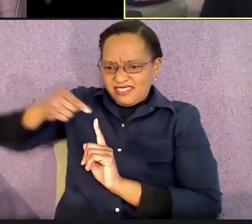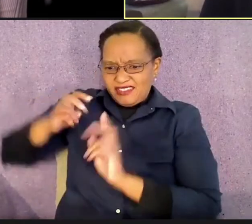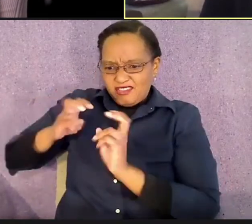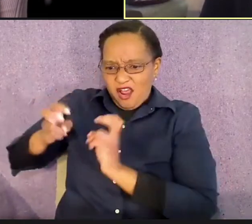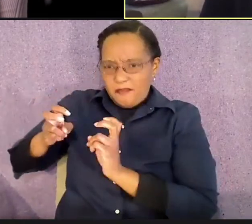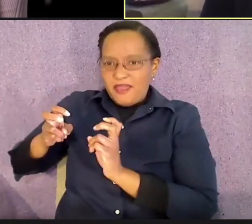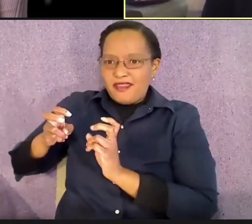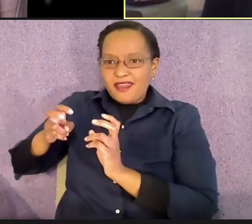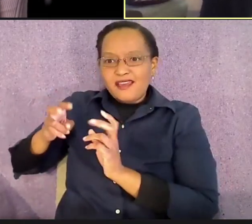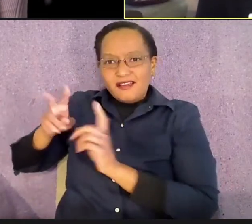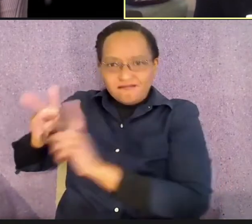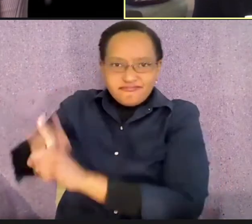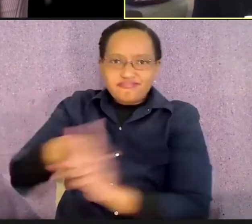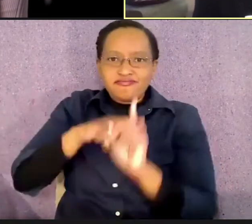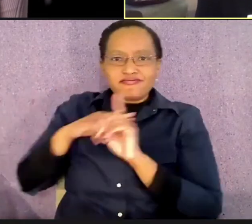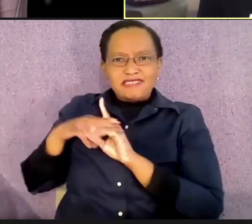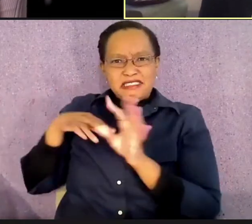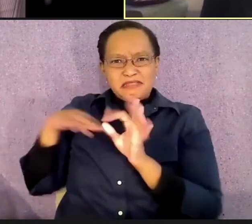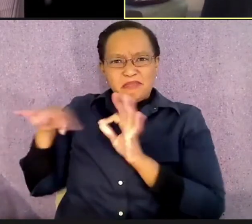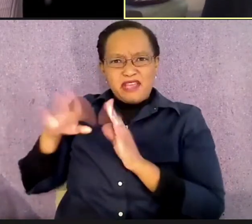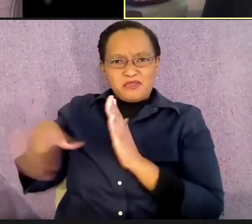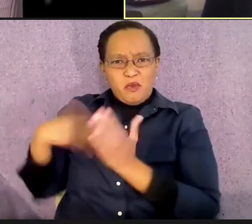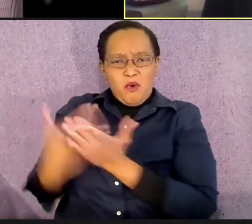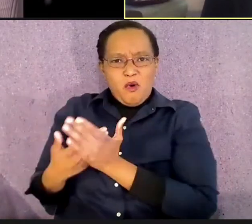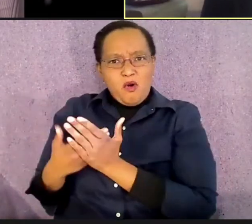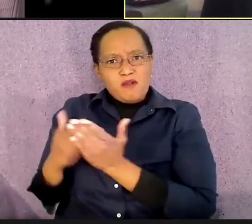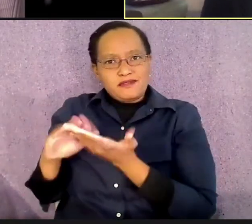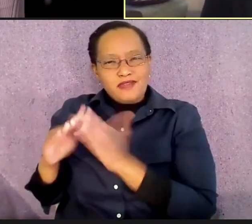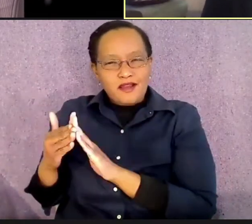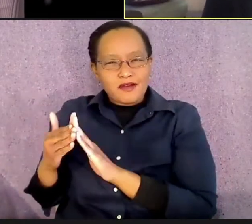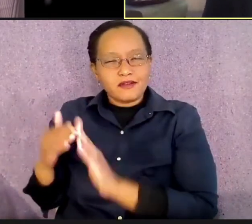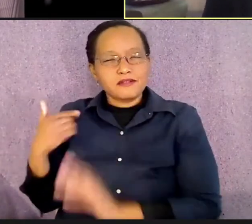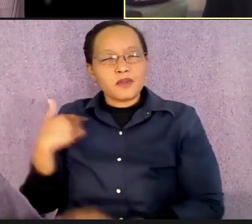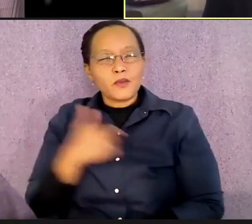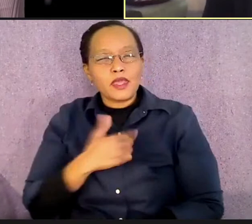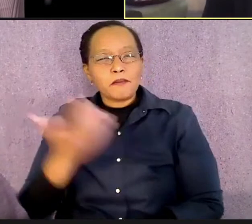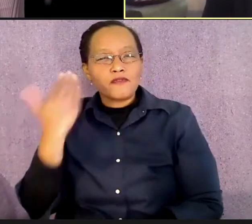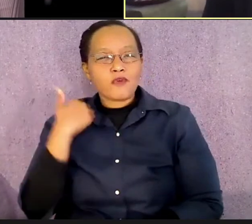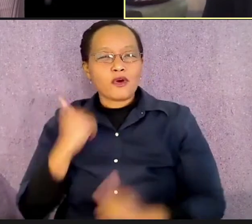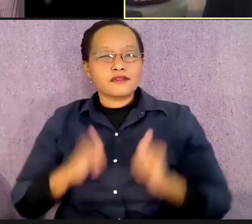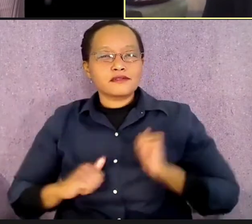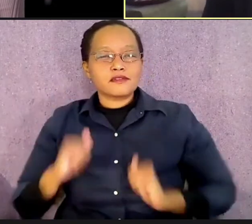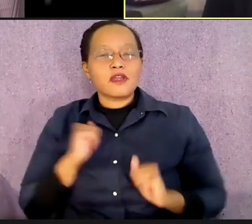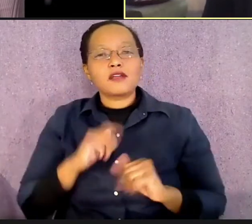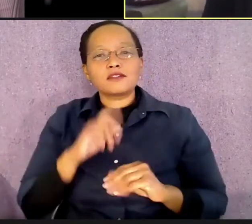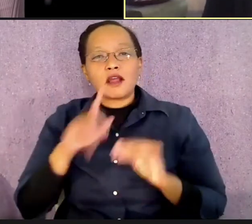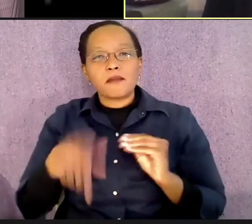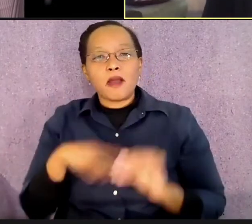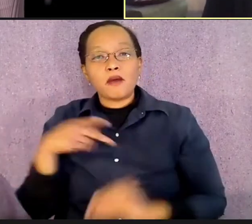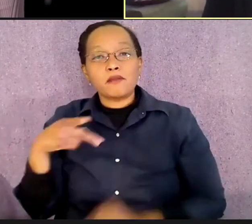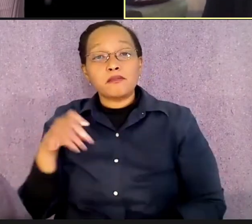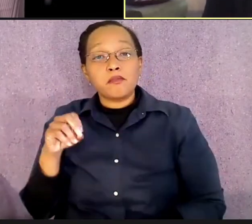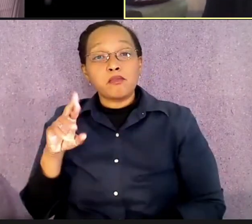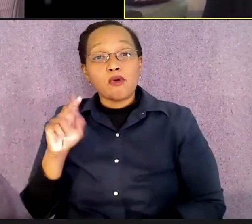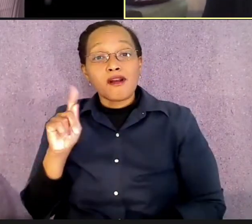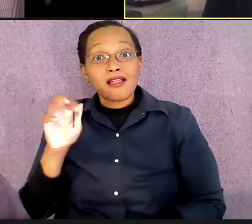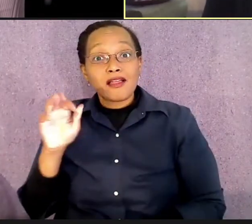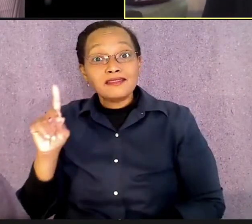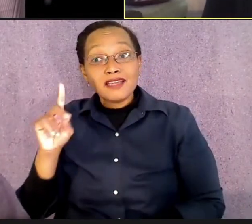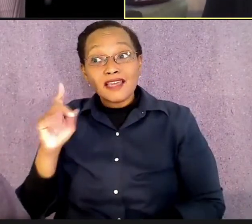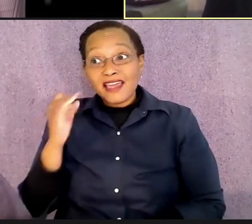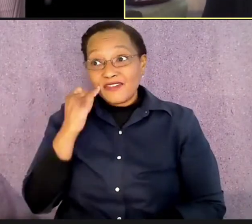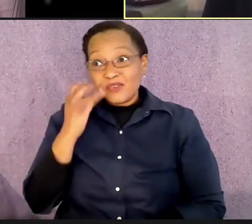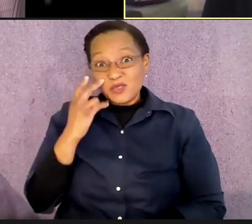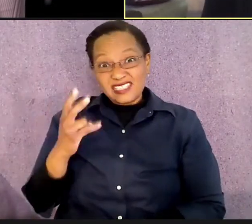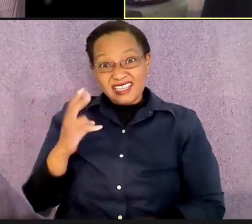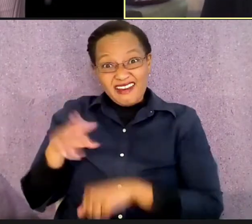you know, we did this episode in Portland, like I said, and on the national media, it looked like Portland was just a gang